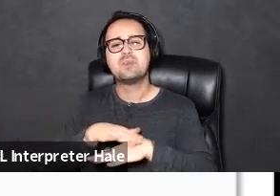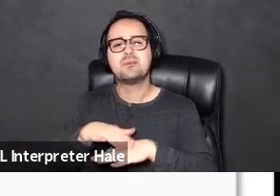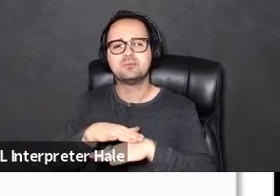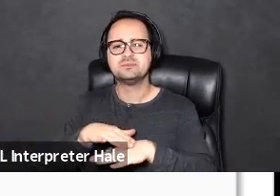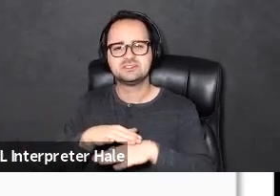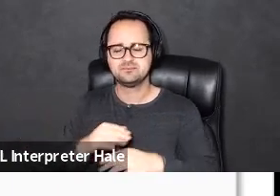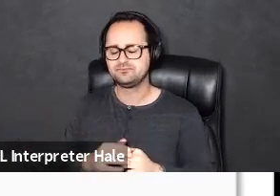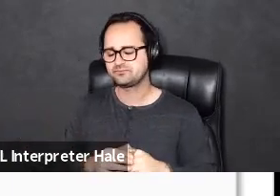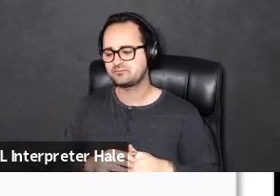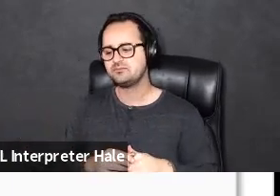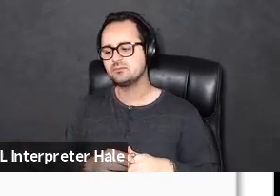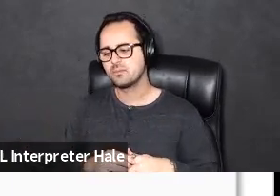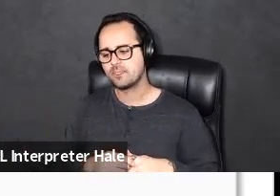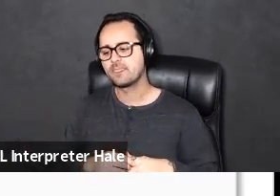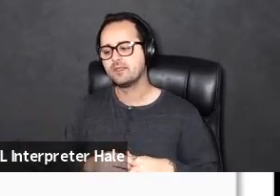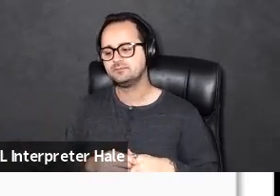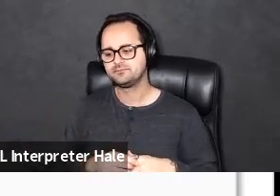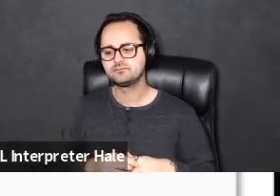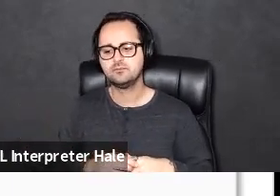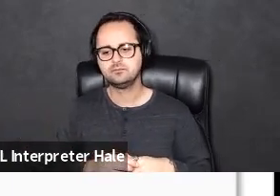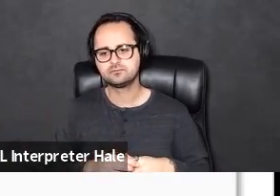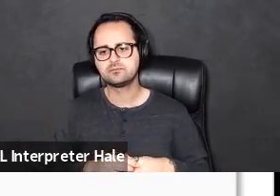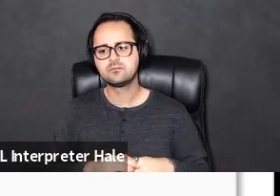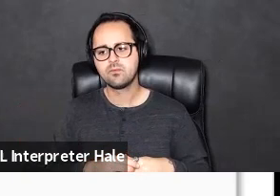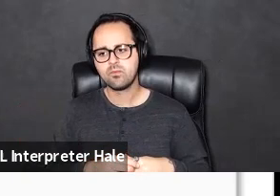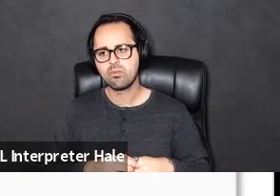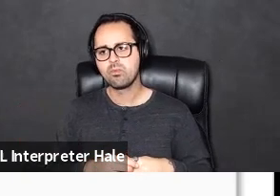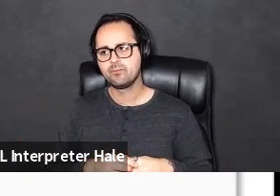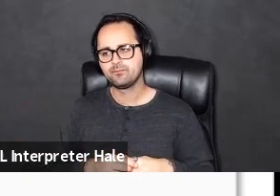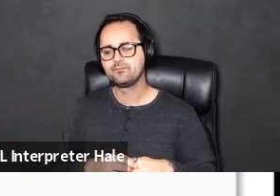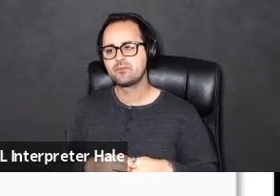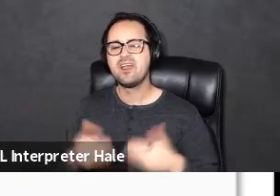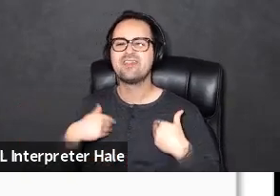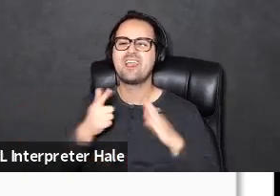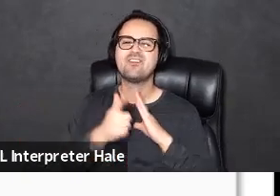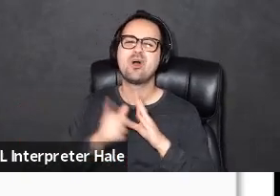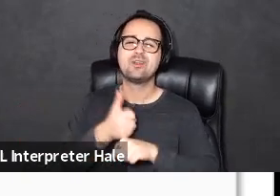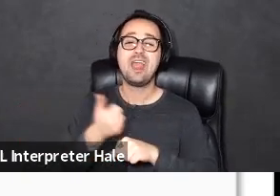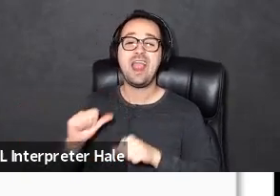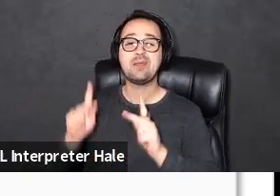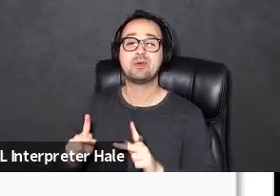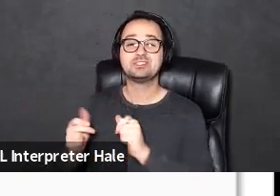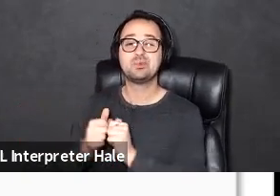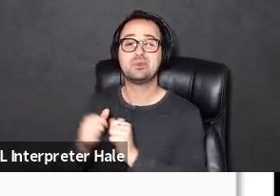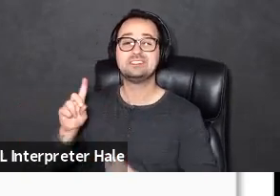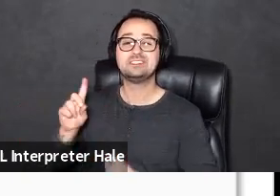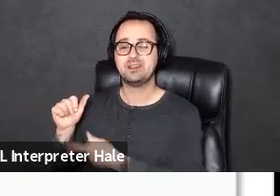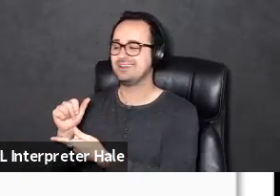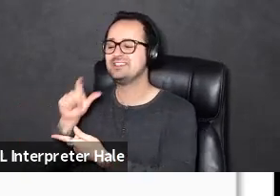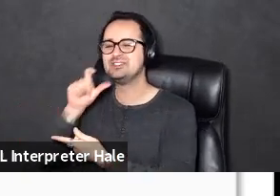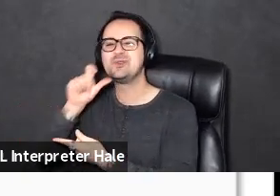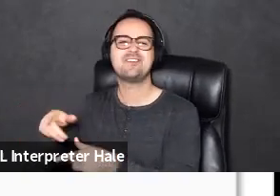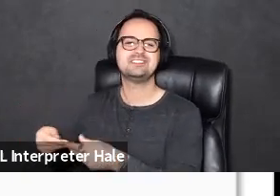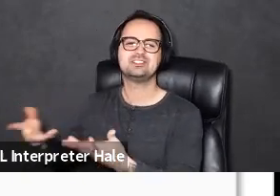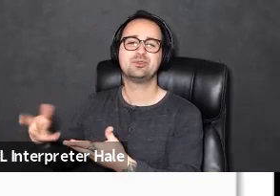distributions. Granted, the Secure Act put the provision in place that anyone with a disability does not have to distribute in the 10-year,